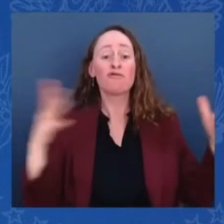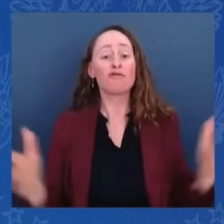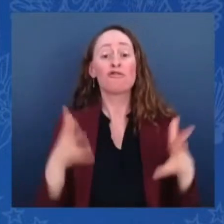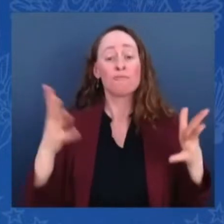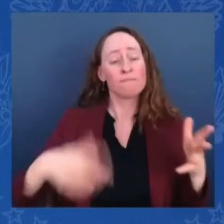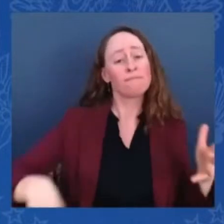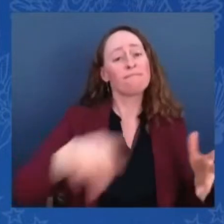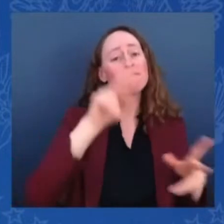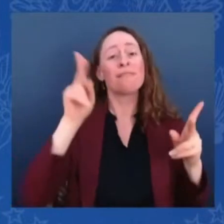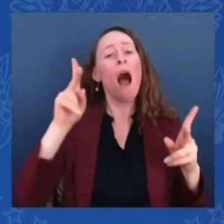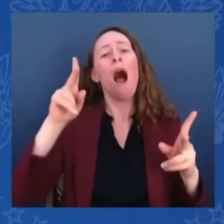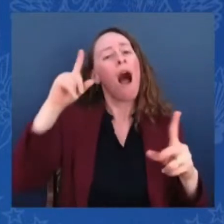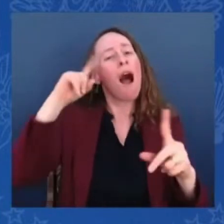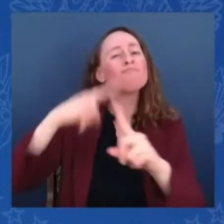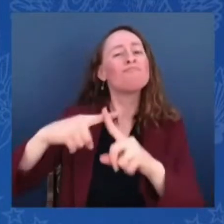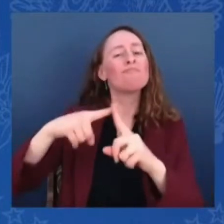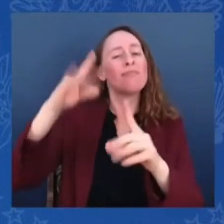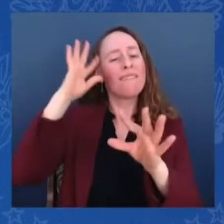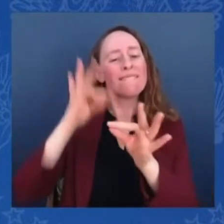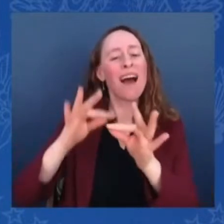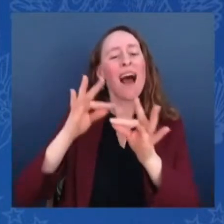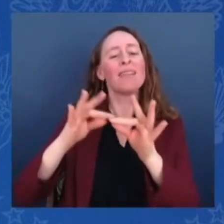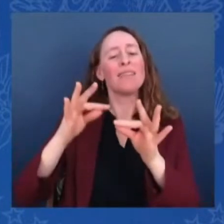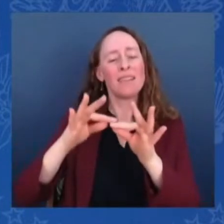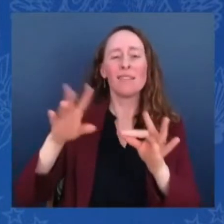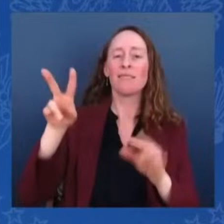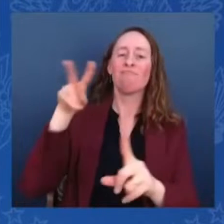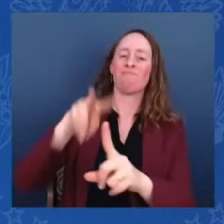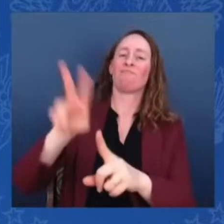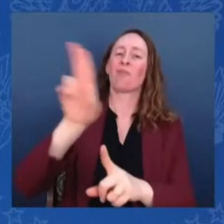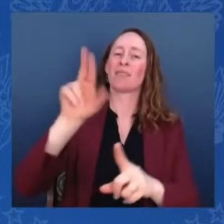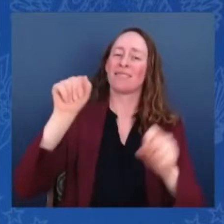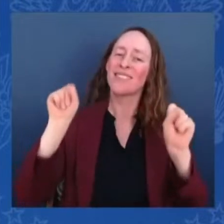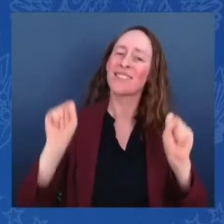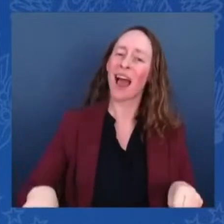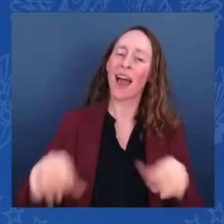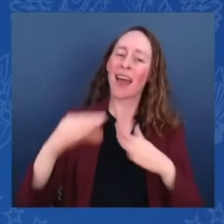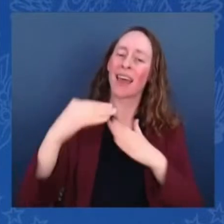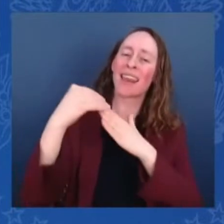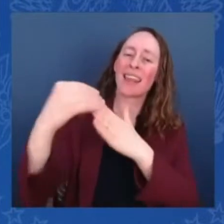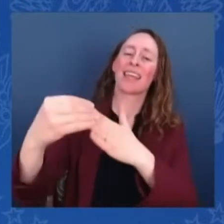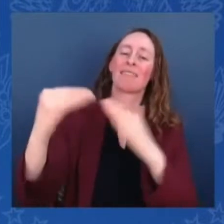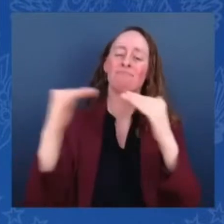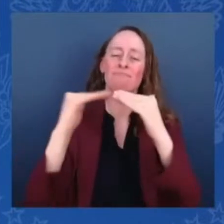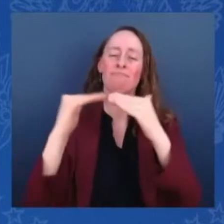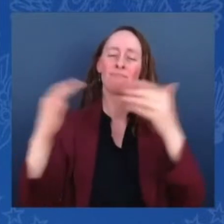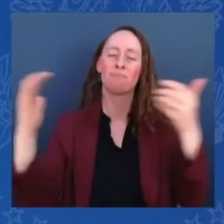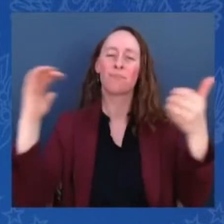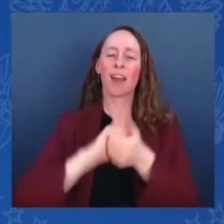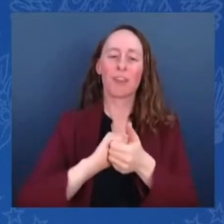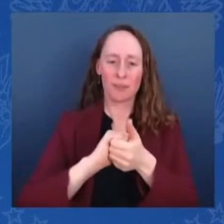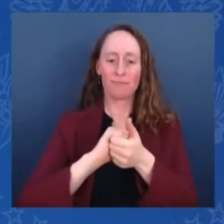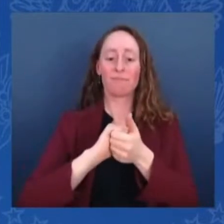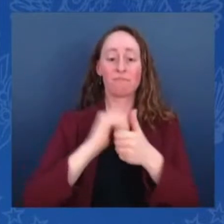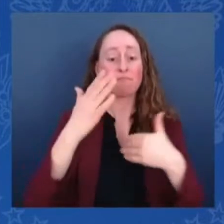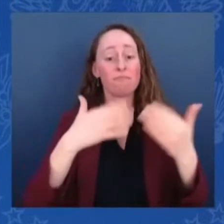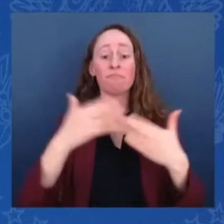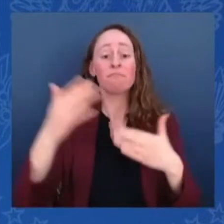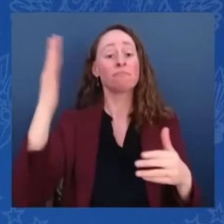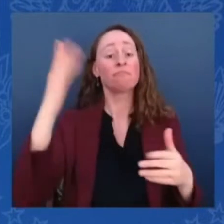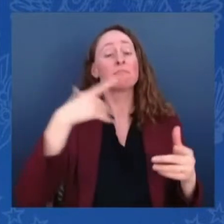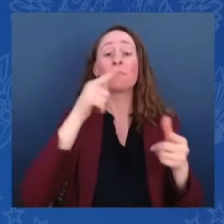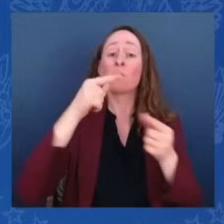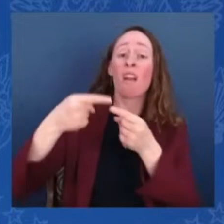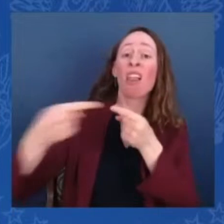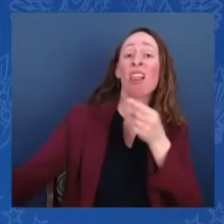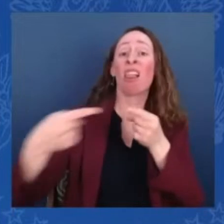partner. Today, I can report to the American people, our adversaries are weaker than were when we came into this job 4 years